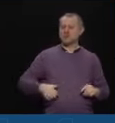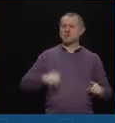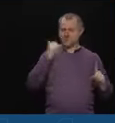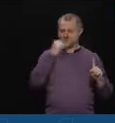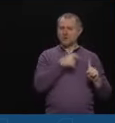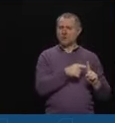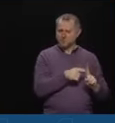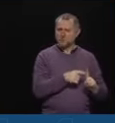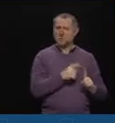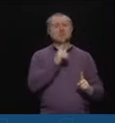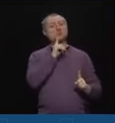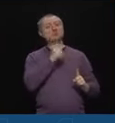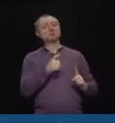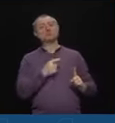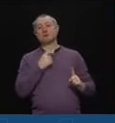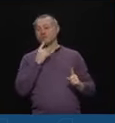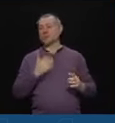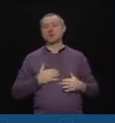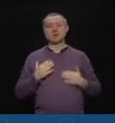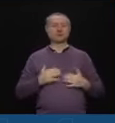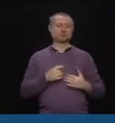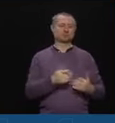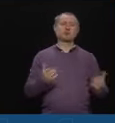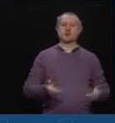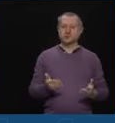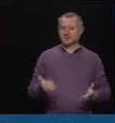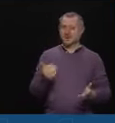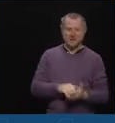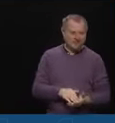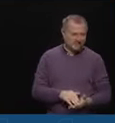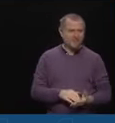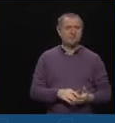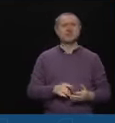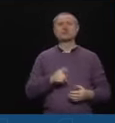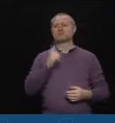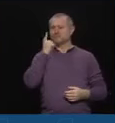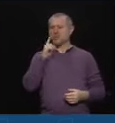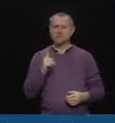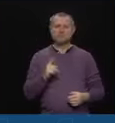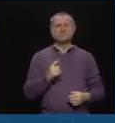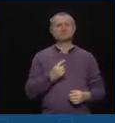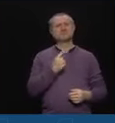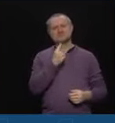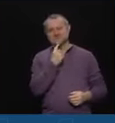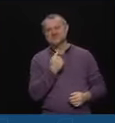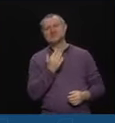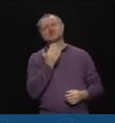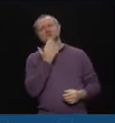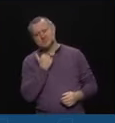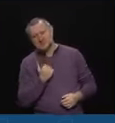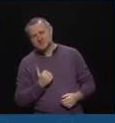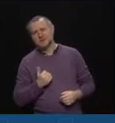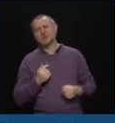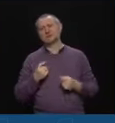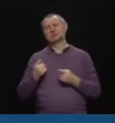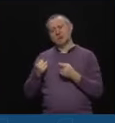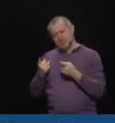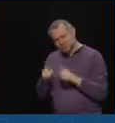so happy to have you here once again for a bittersweet occasion. Facing history in